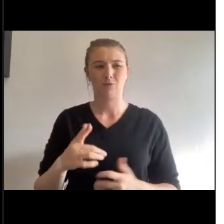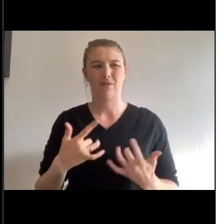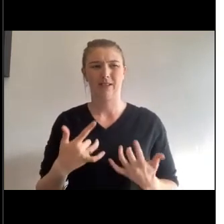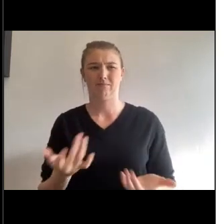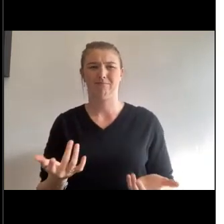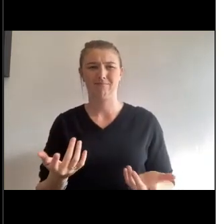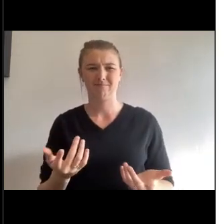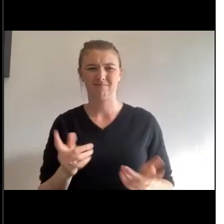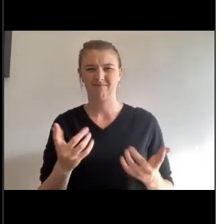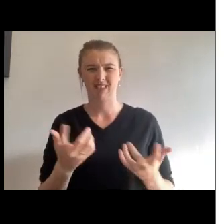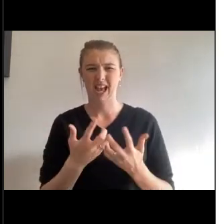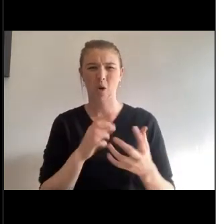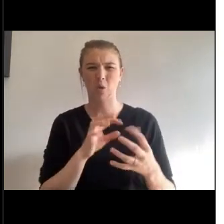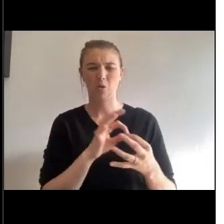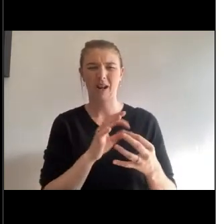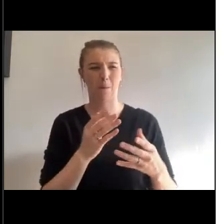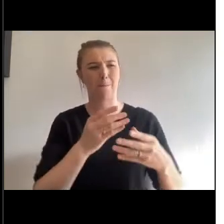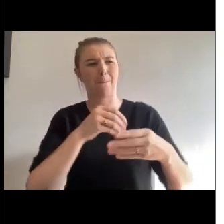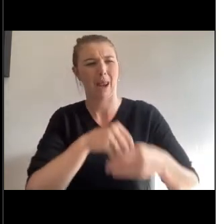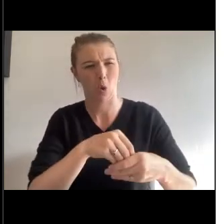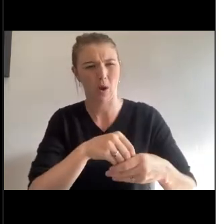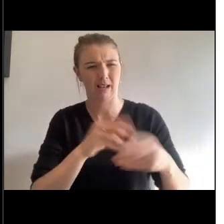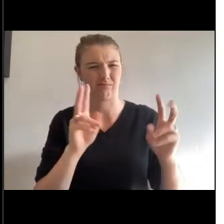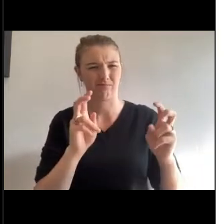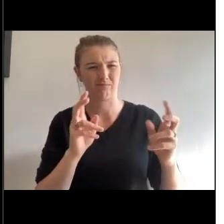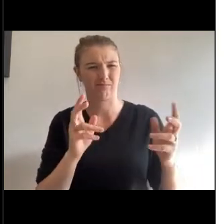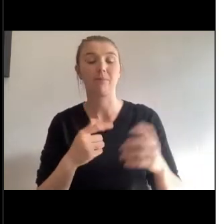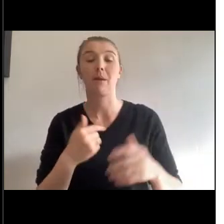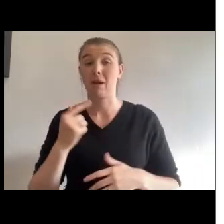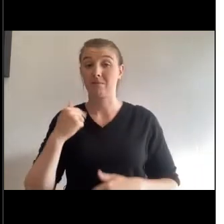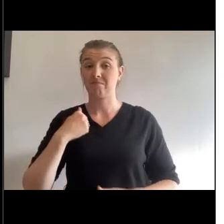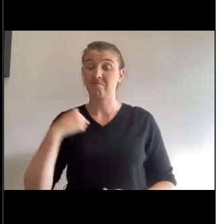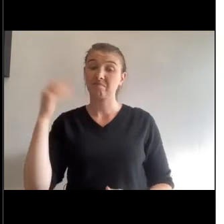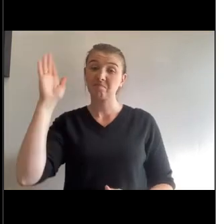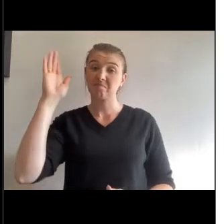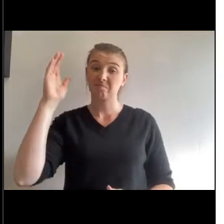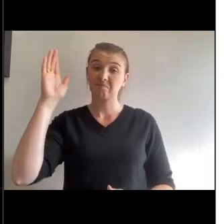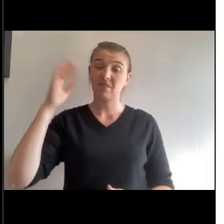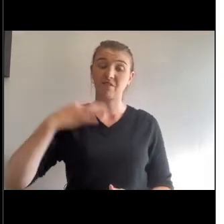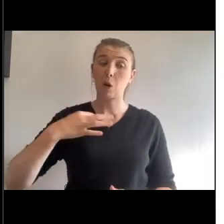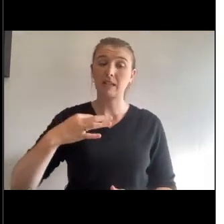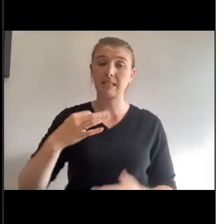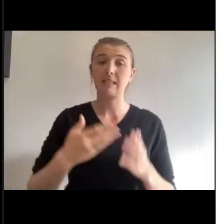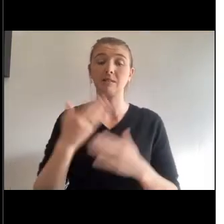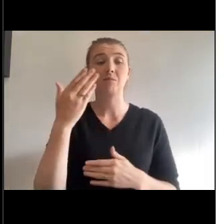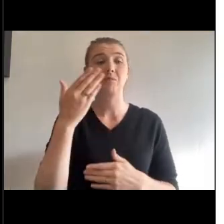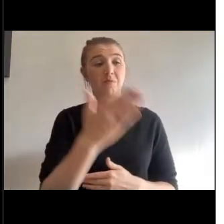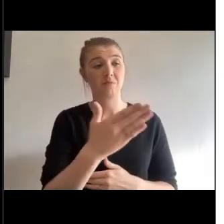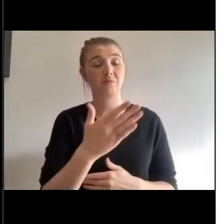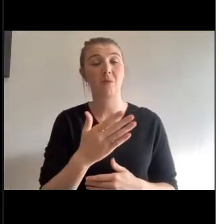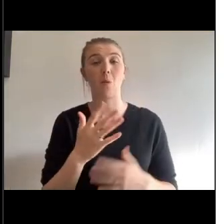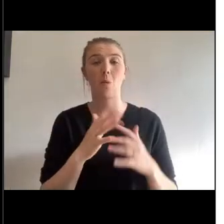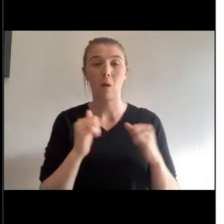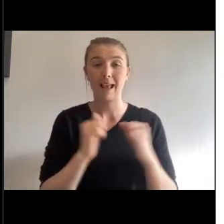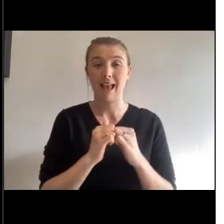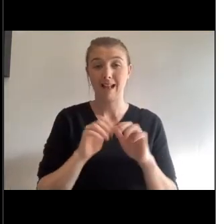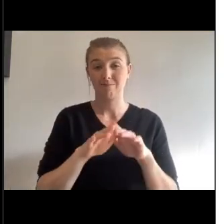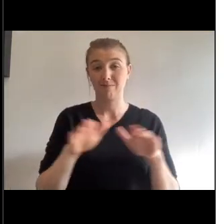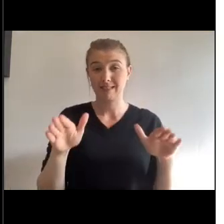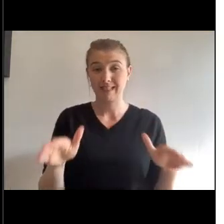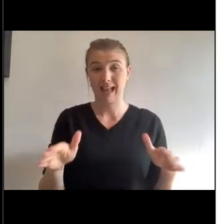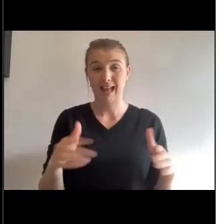lot to do with the belonging. So I went to that. It was a weekend, and I was actually at a stand talking through to